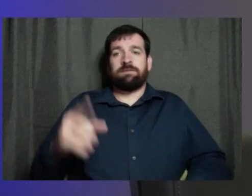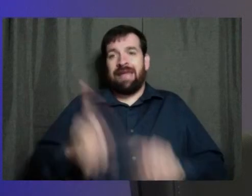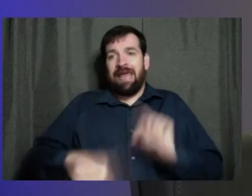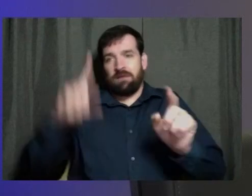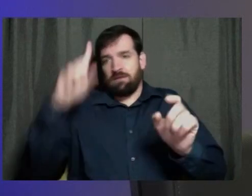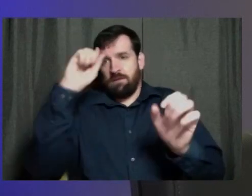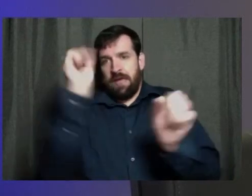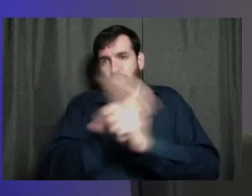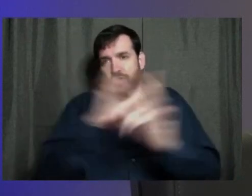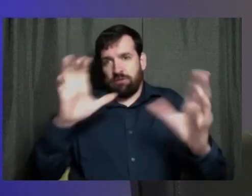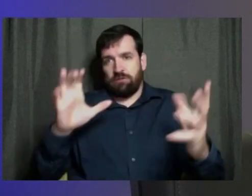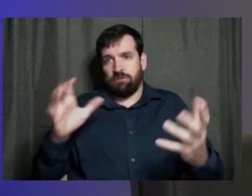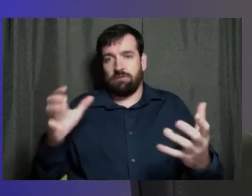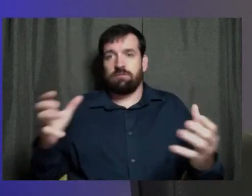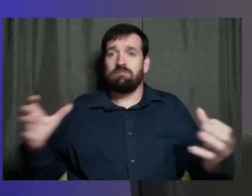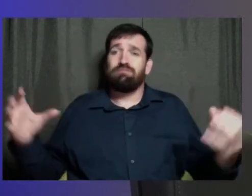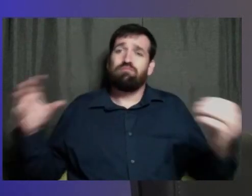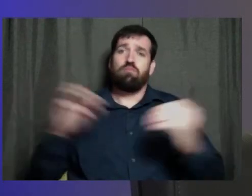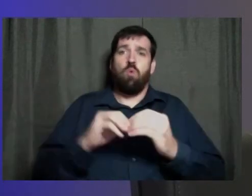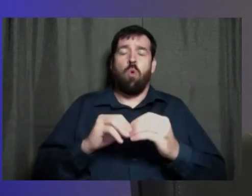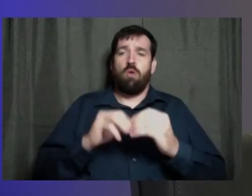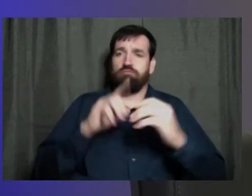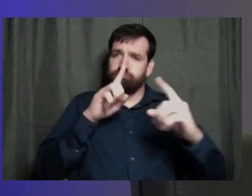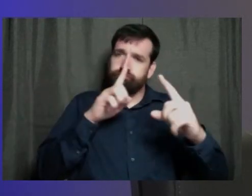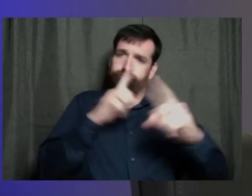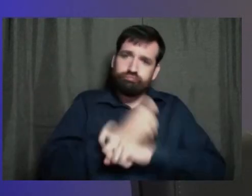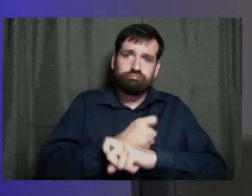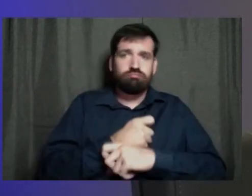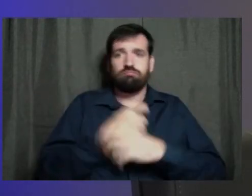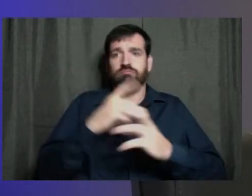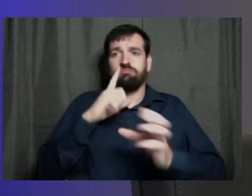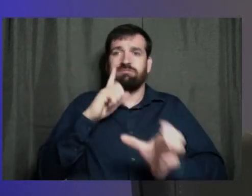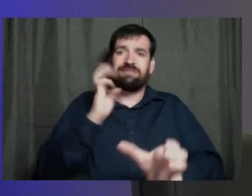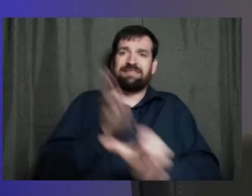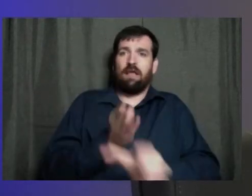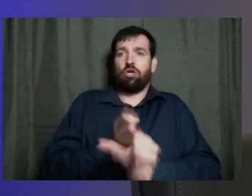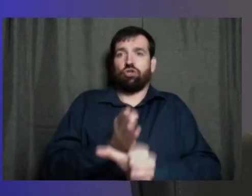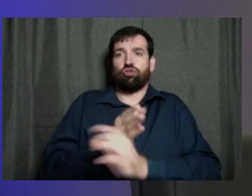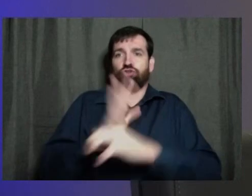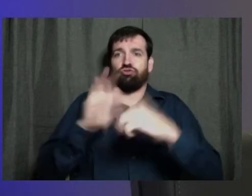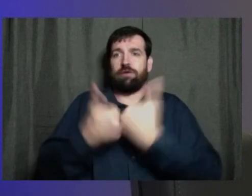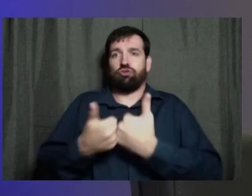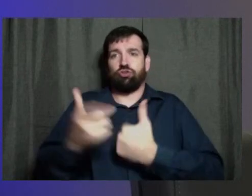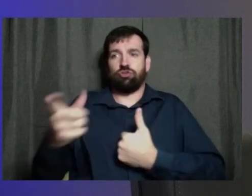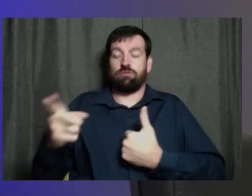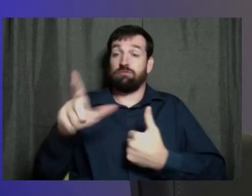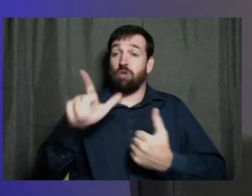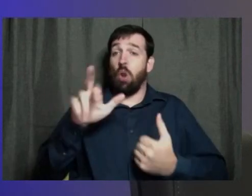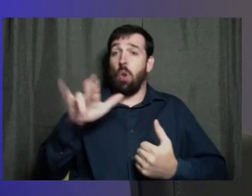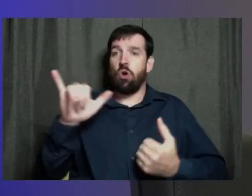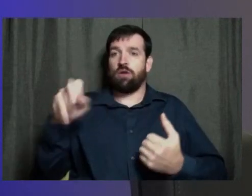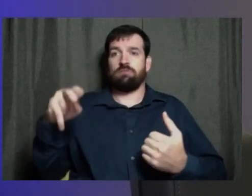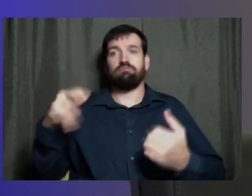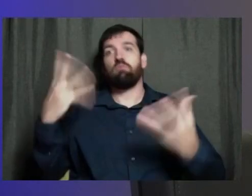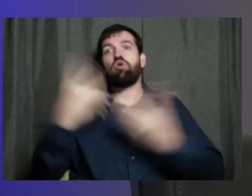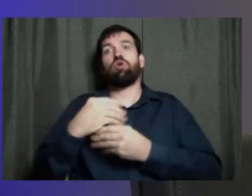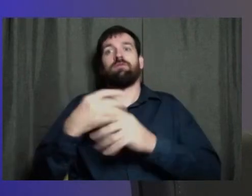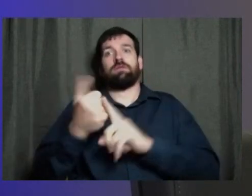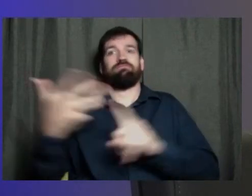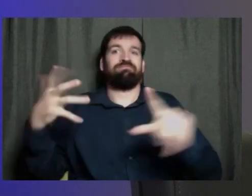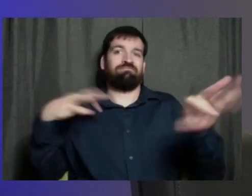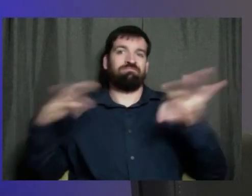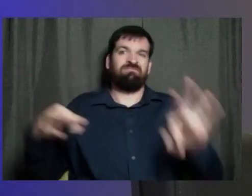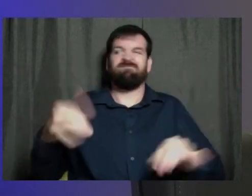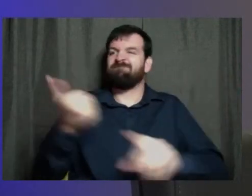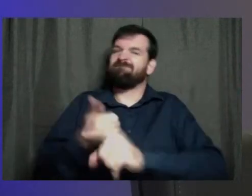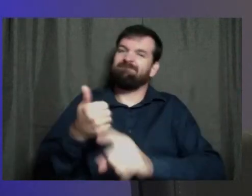nother layer of the psychological challenges Lauren so beautifully articulated. Of course, she handled it with tremendous grace,